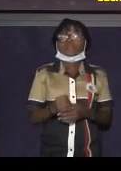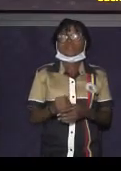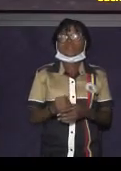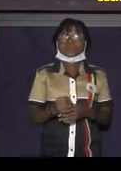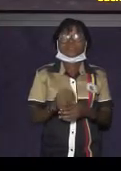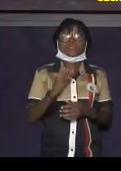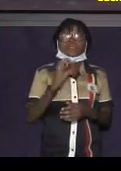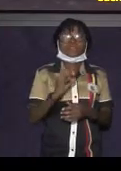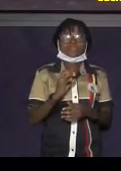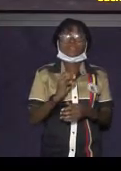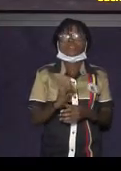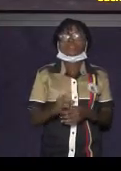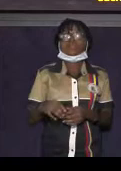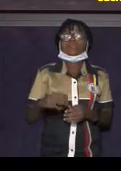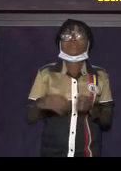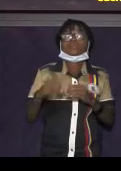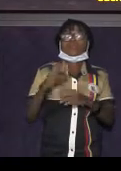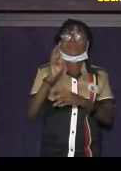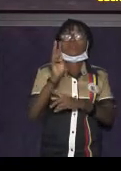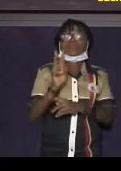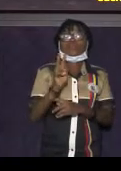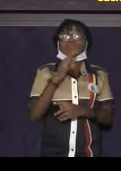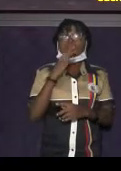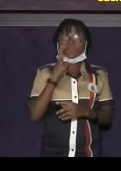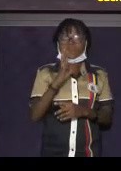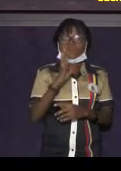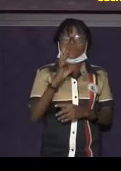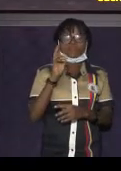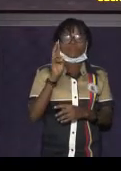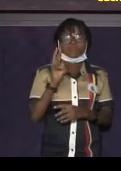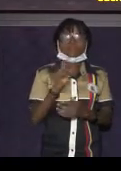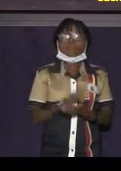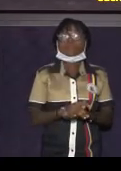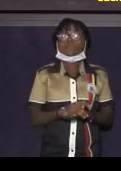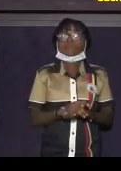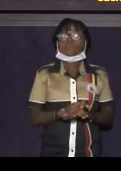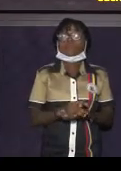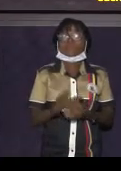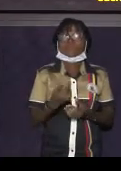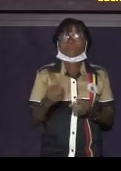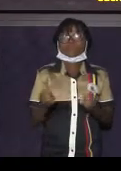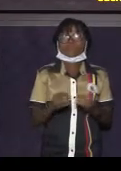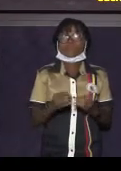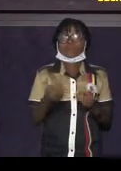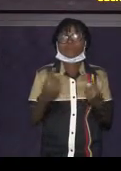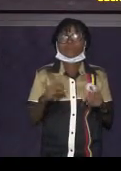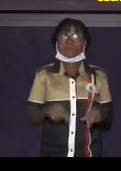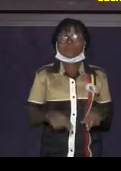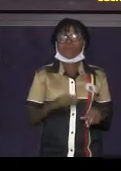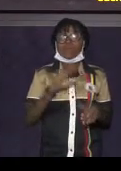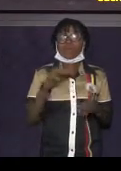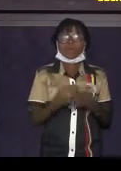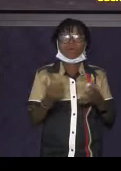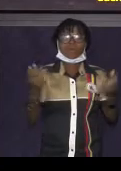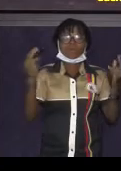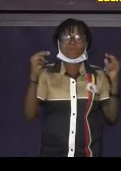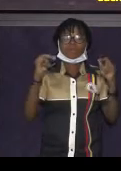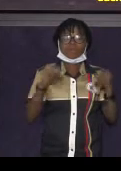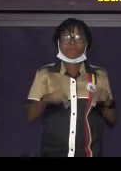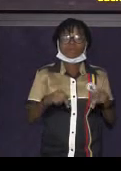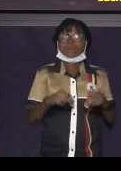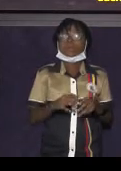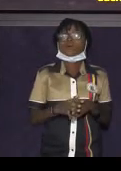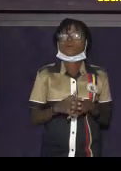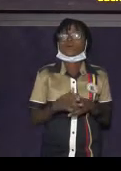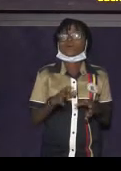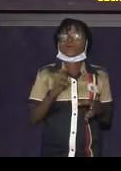will translate to 5 squared. Then this plus comes down, 3 comes down, multiplication comes down. A,